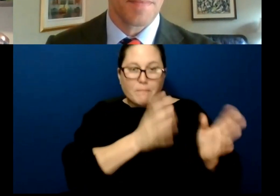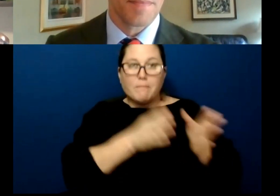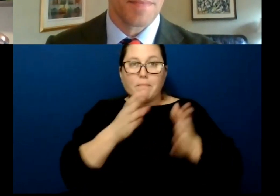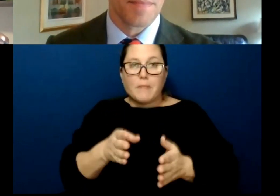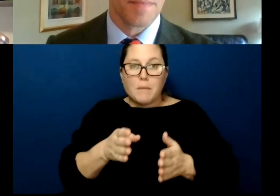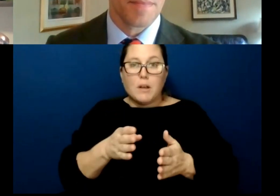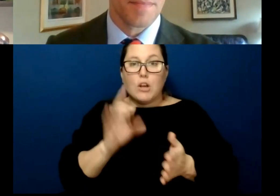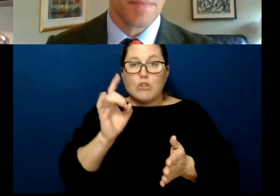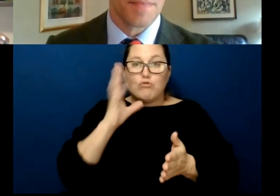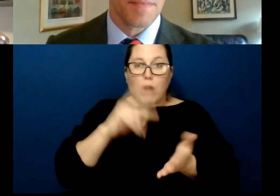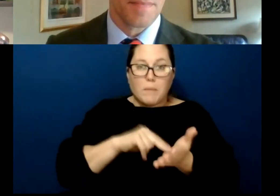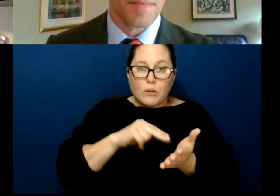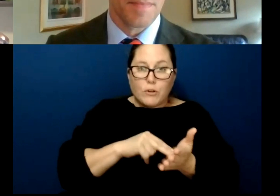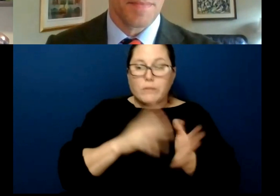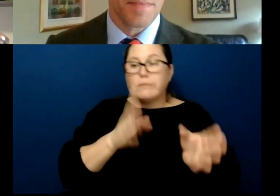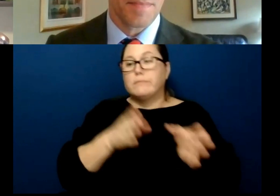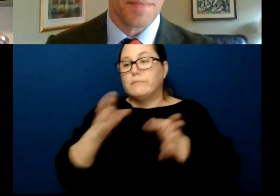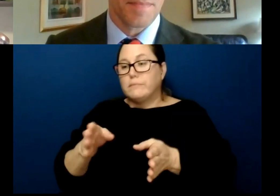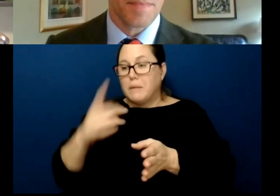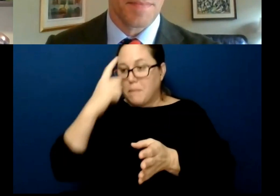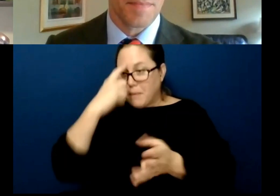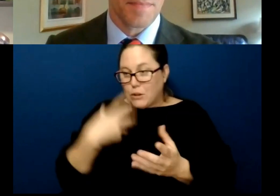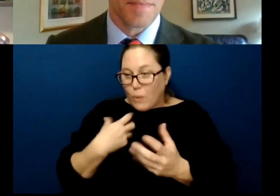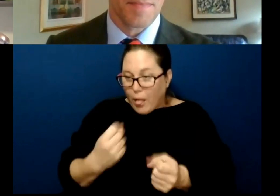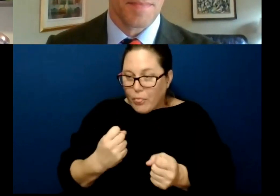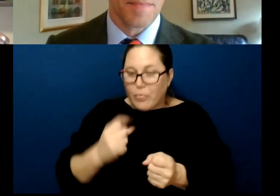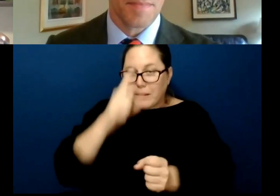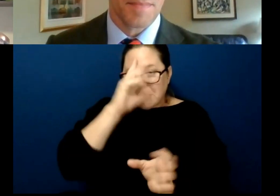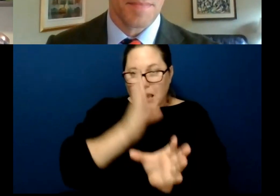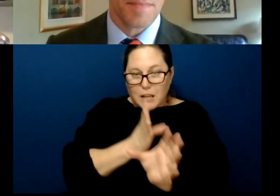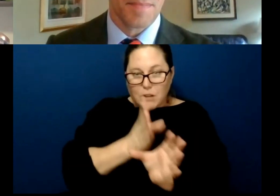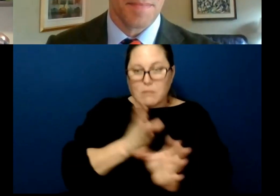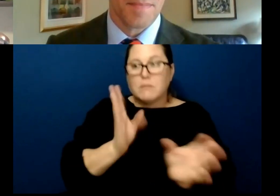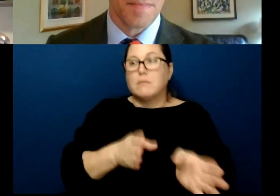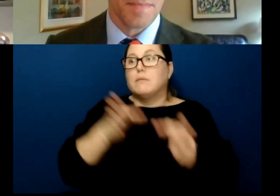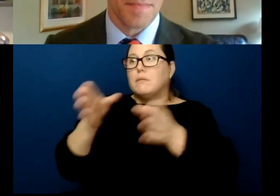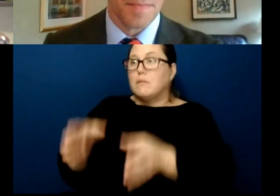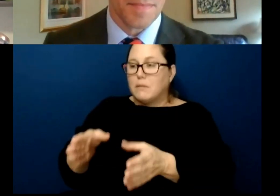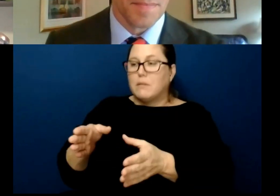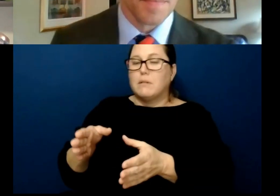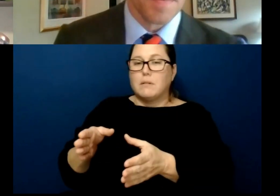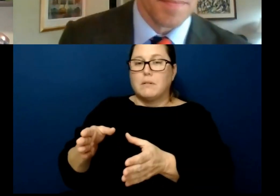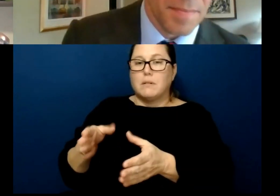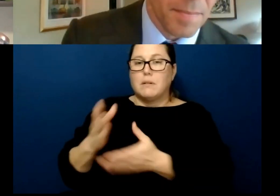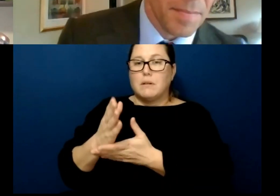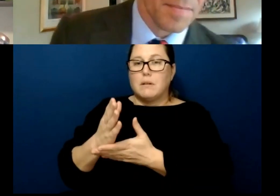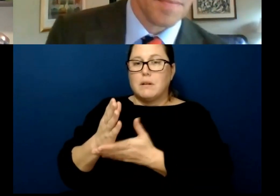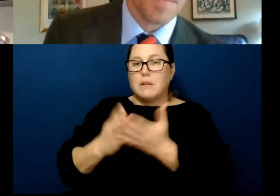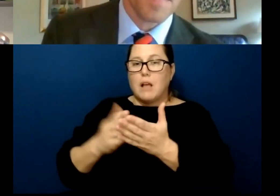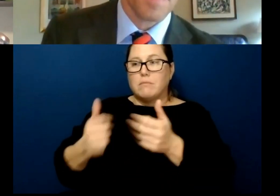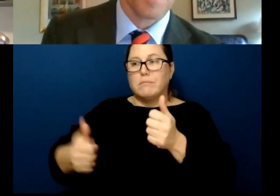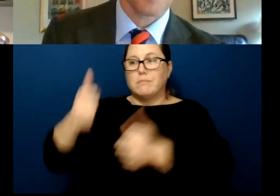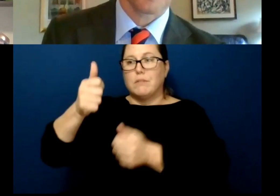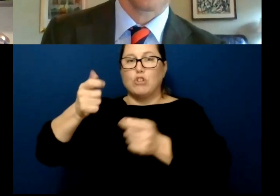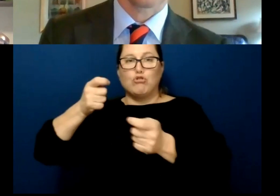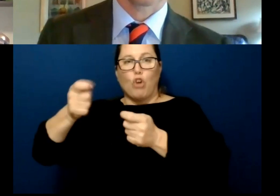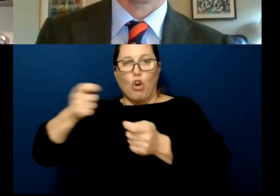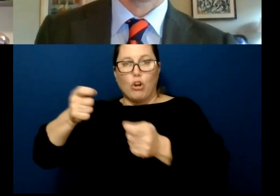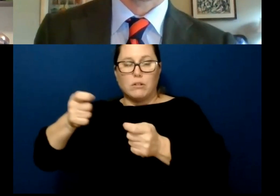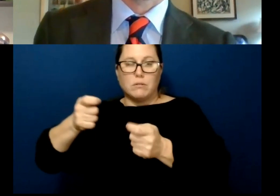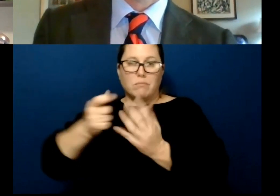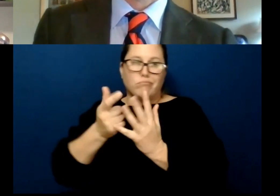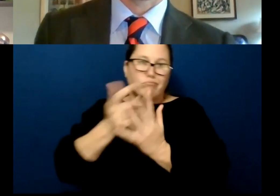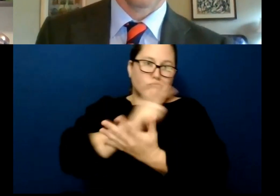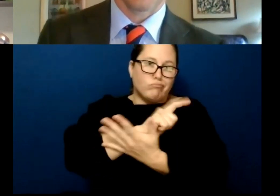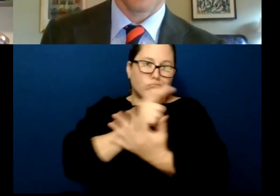or the psychiatric pod. And then some days you're in charge. Well, I'm in charge of the department. There's a few of us that are charge nurses, but